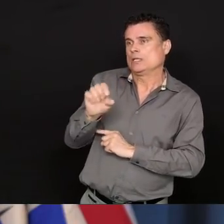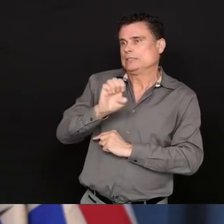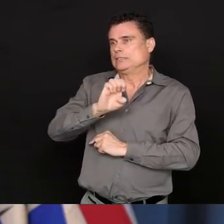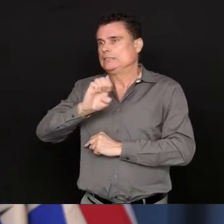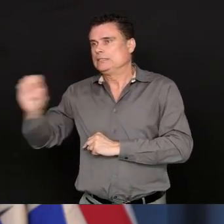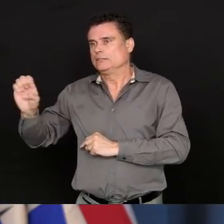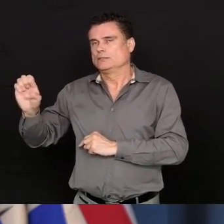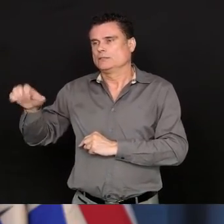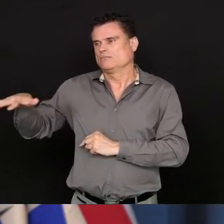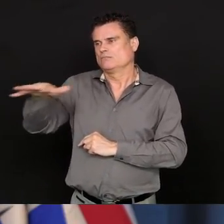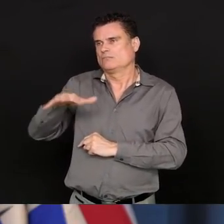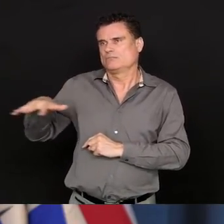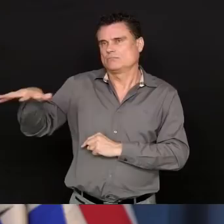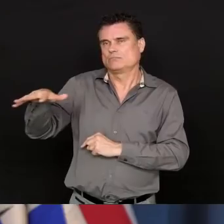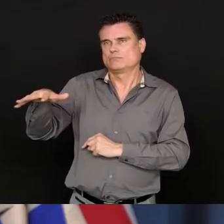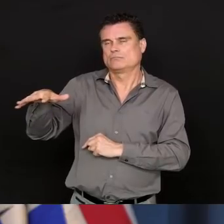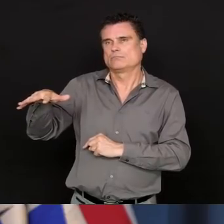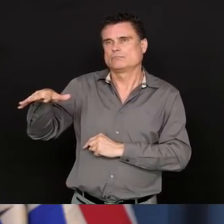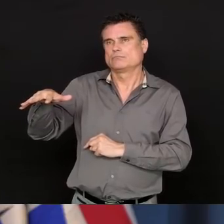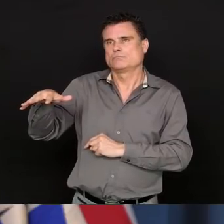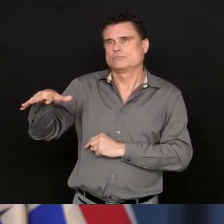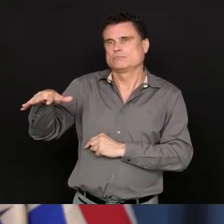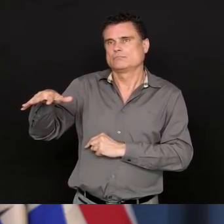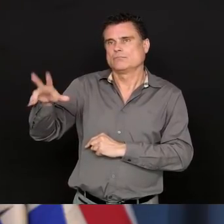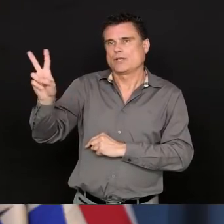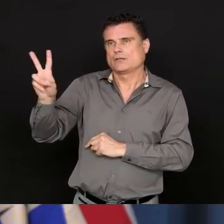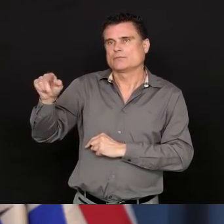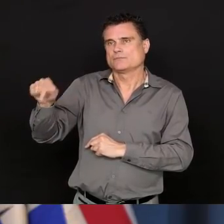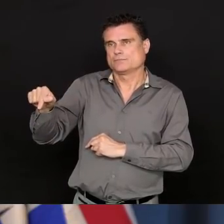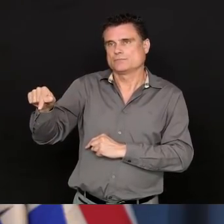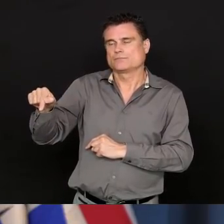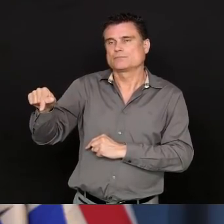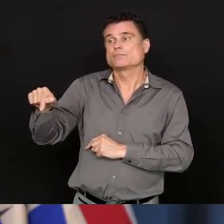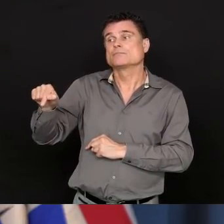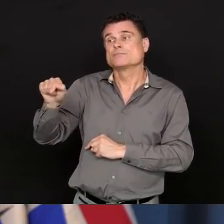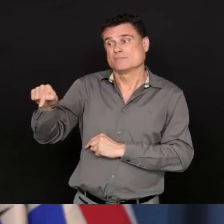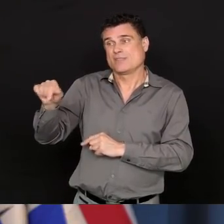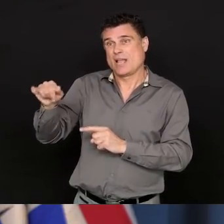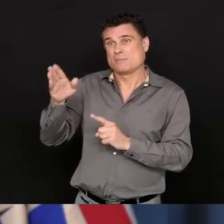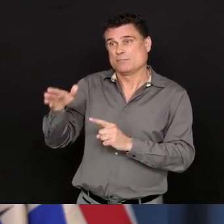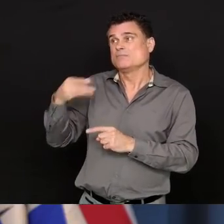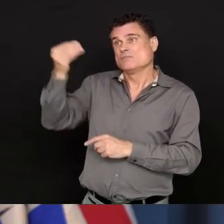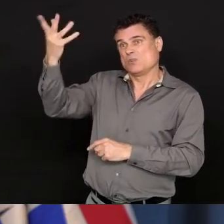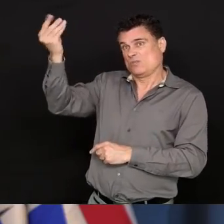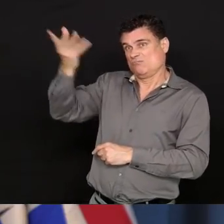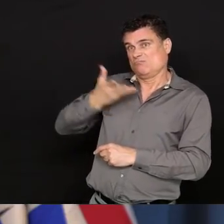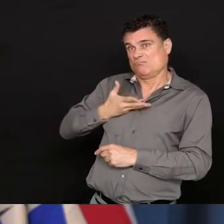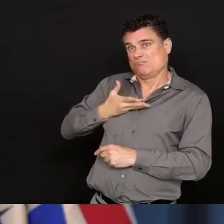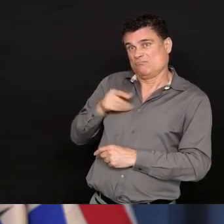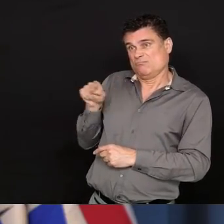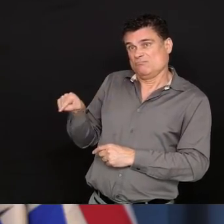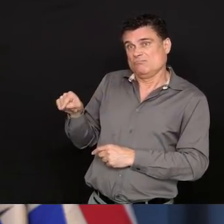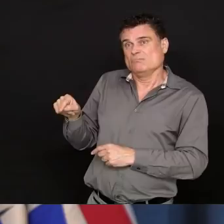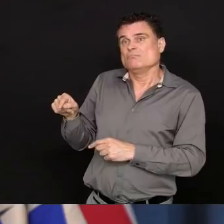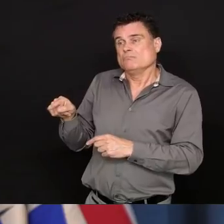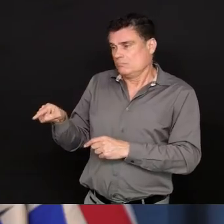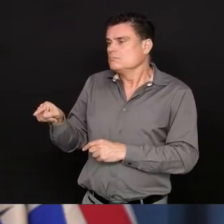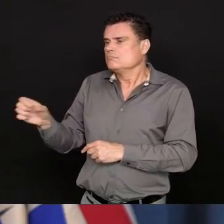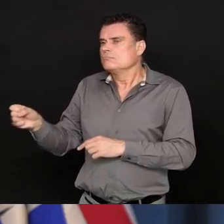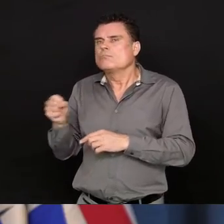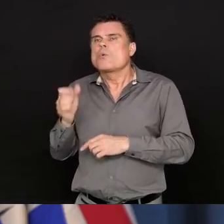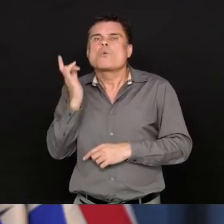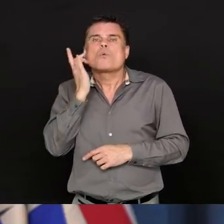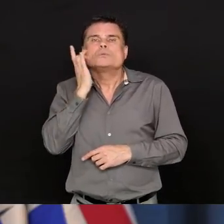They suggest that hotel rooms are the best option for that, with staff hired and trained to provide supports. Is that something